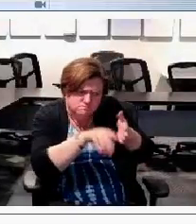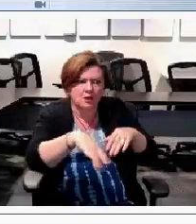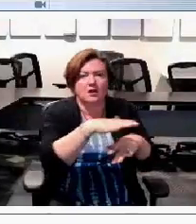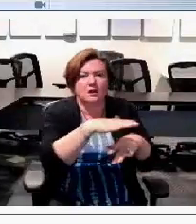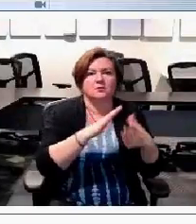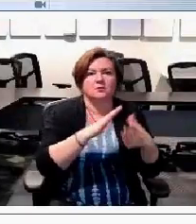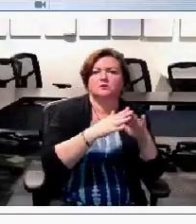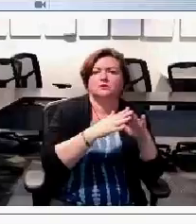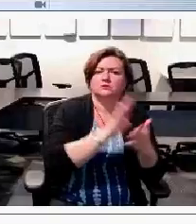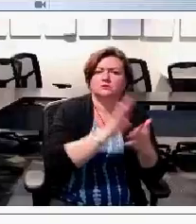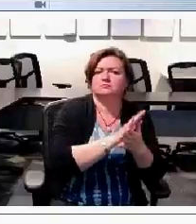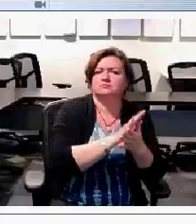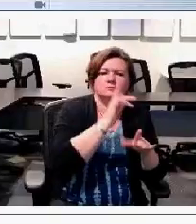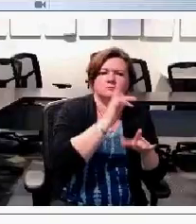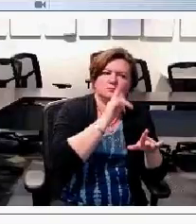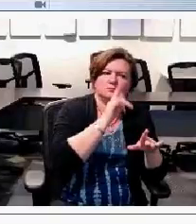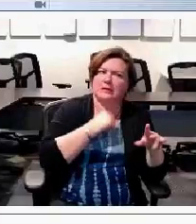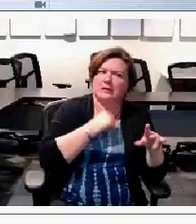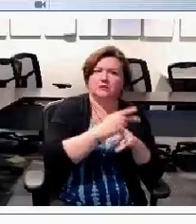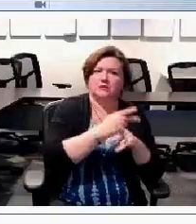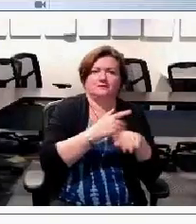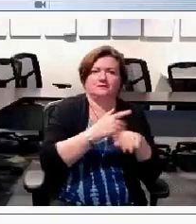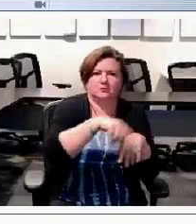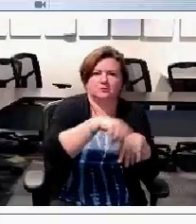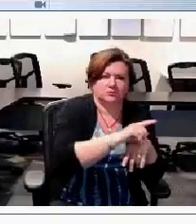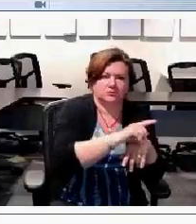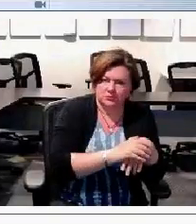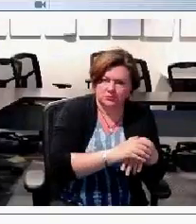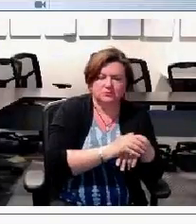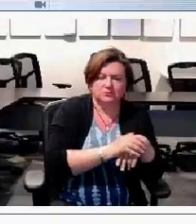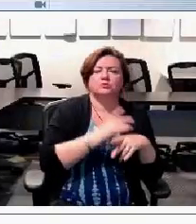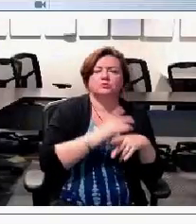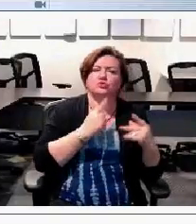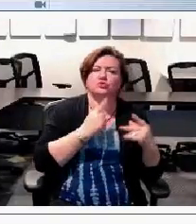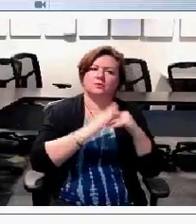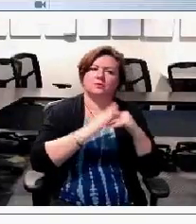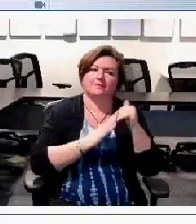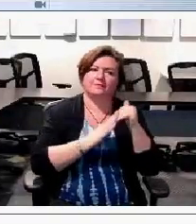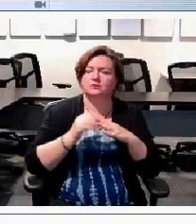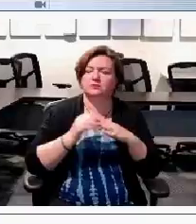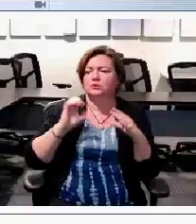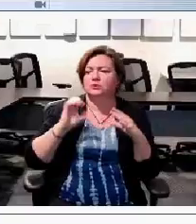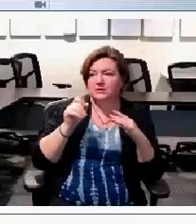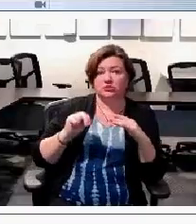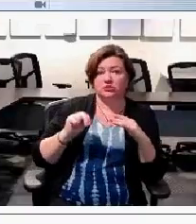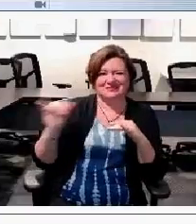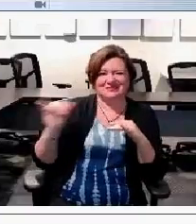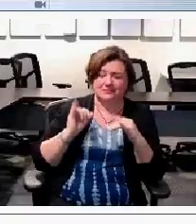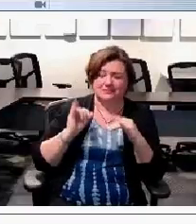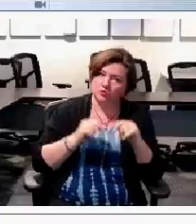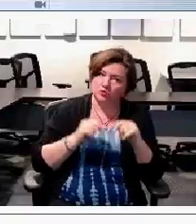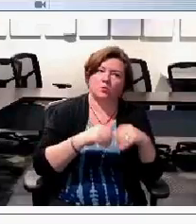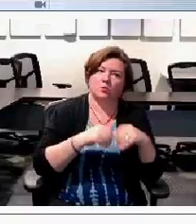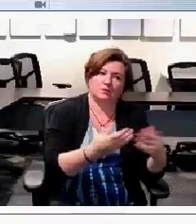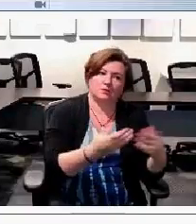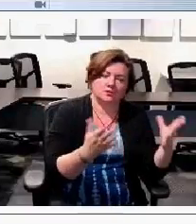or supervising them. So that's typically what I try to do, and most of the clinicians are trying to do the same thing. So